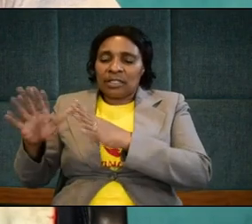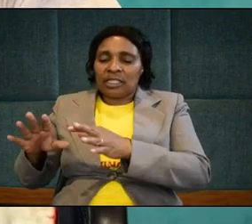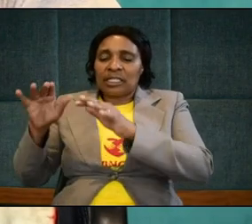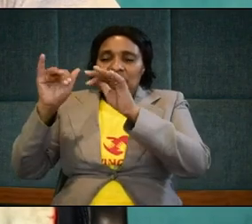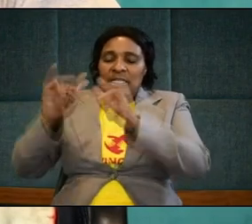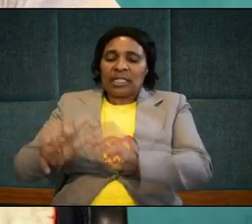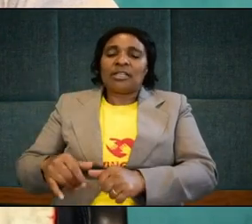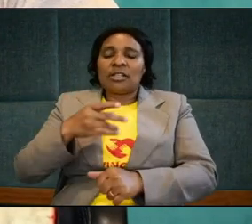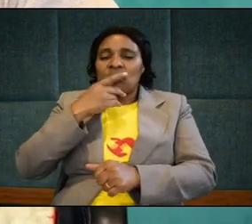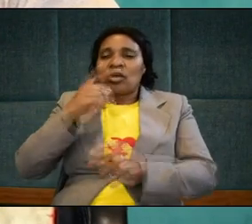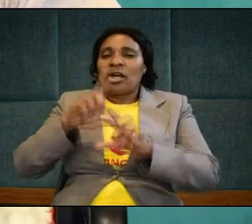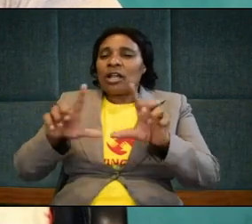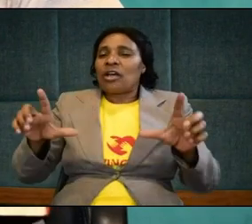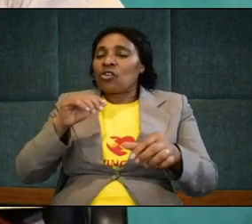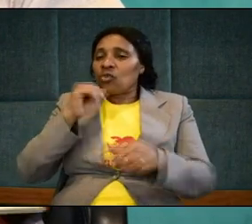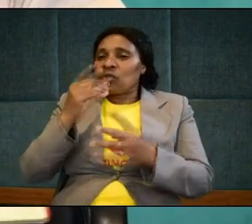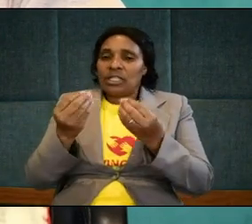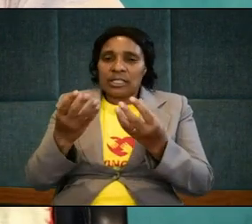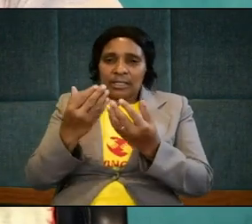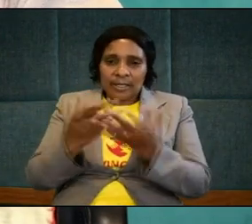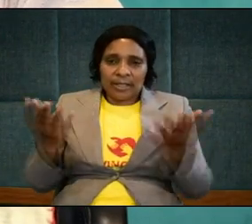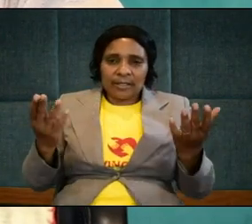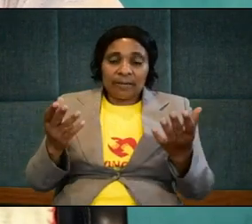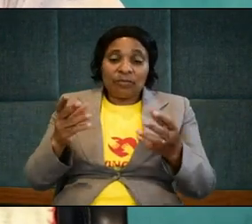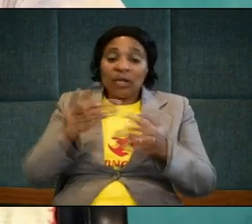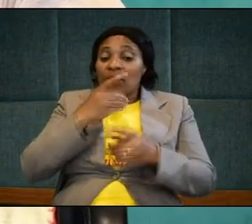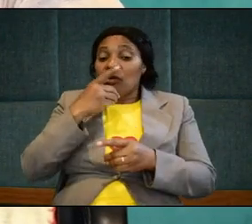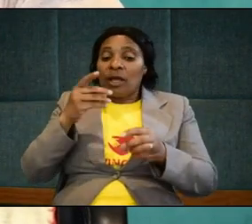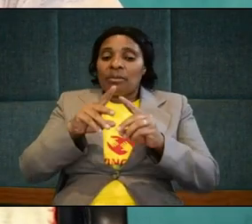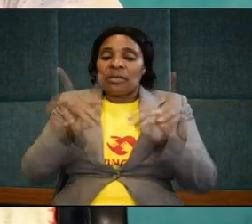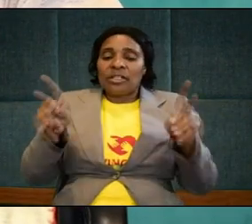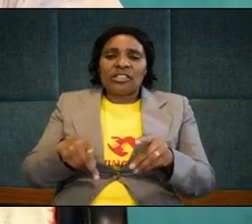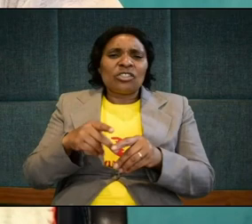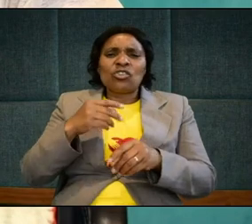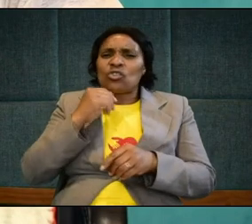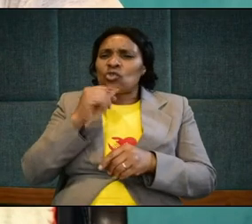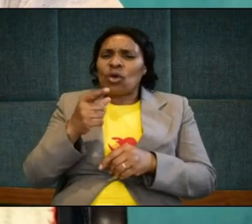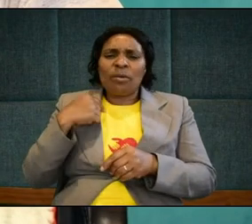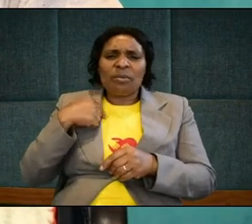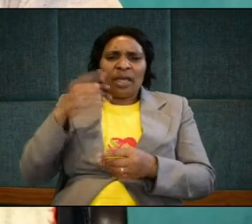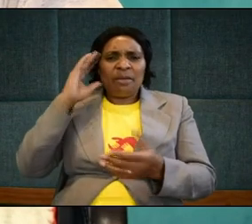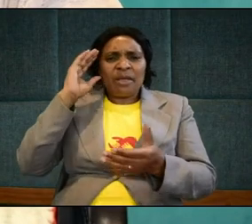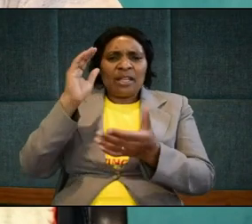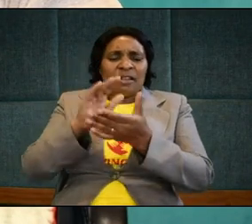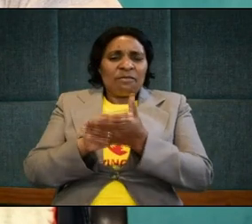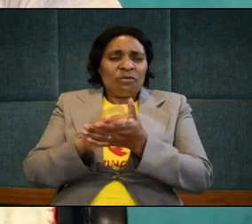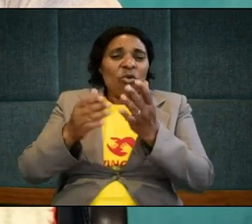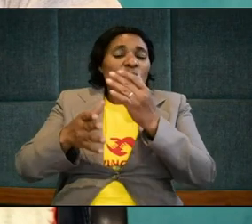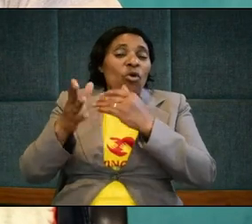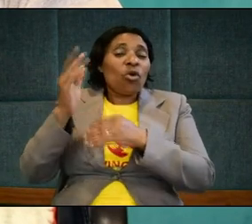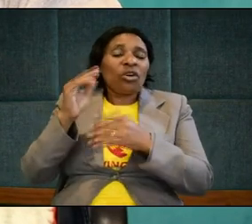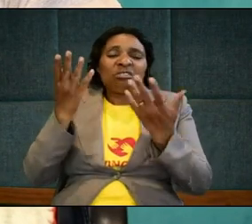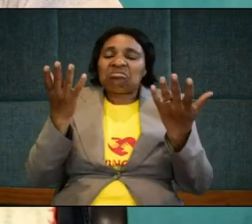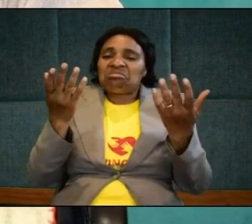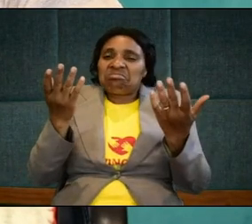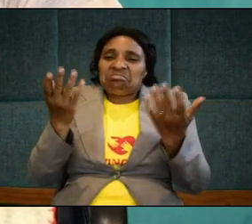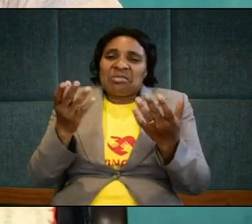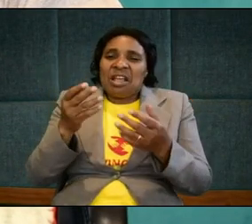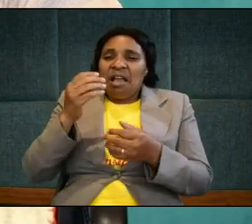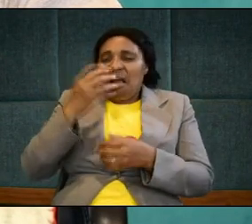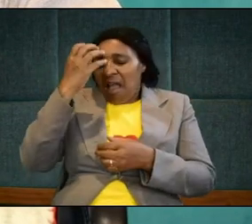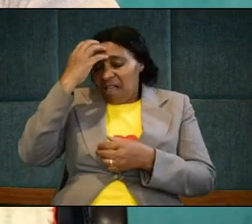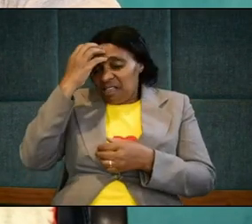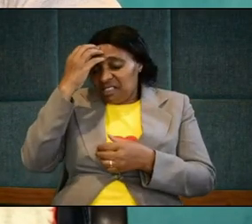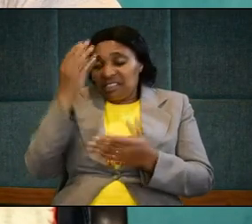wilderness, which is not an easy thing because it was a dry place. And so therefore, I believe that God was, even though God, yes, was somewhat angry